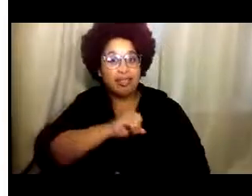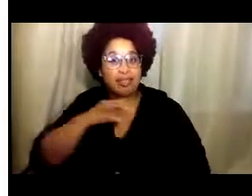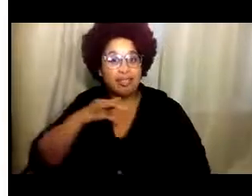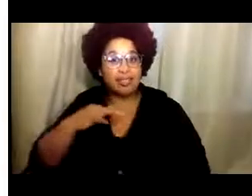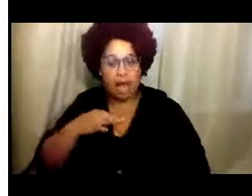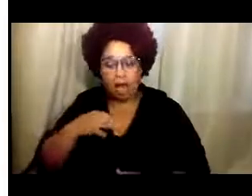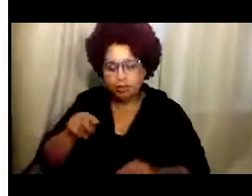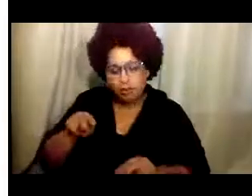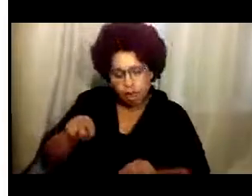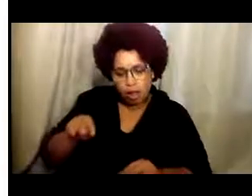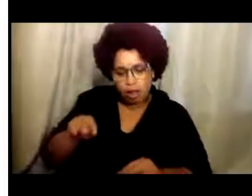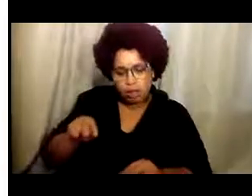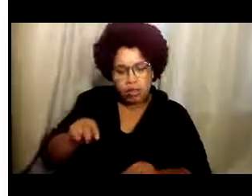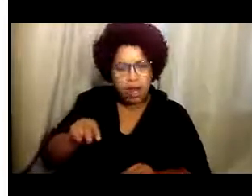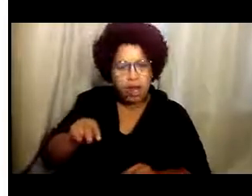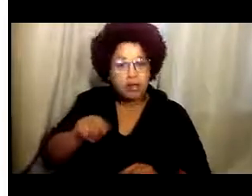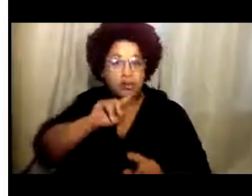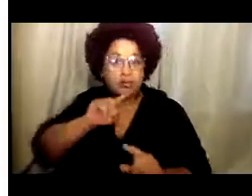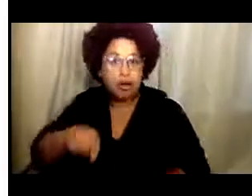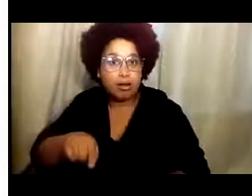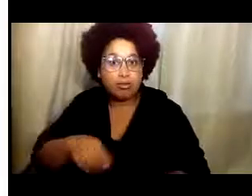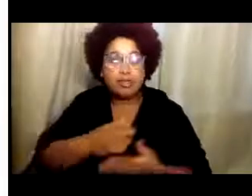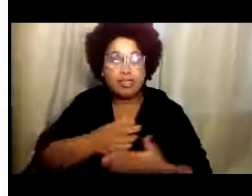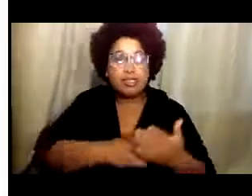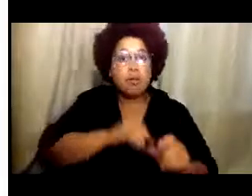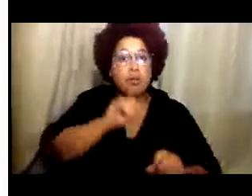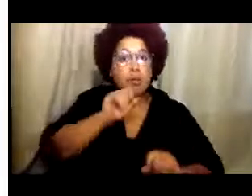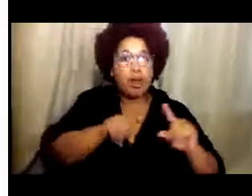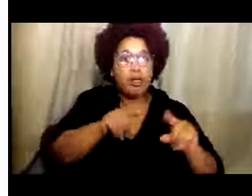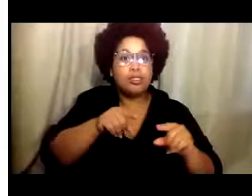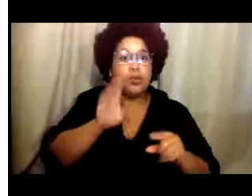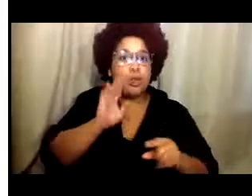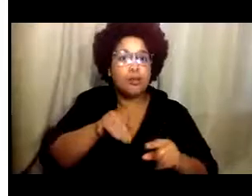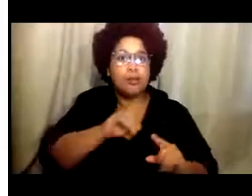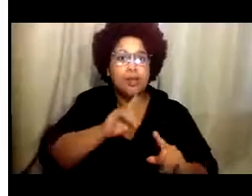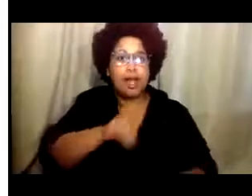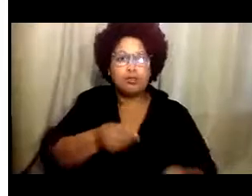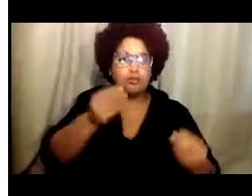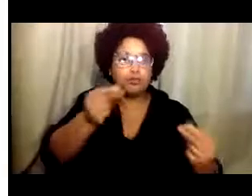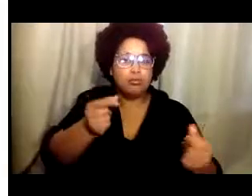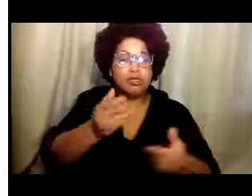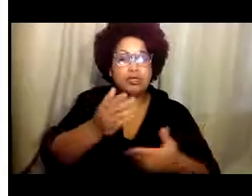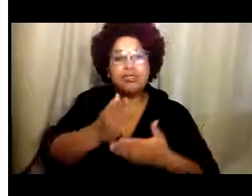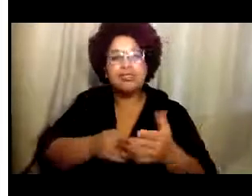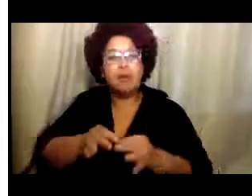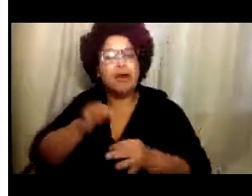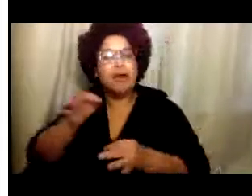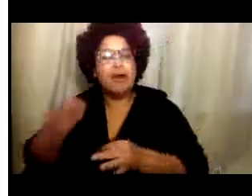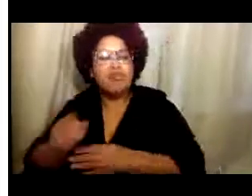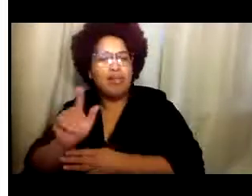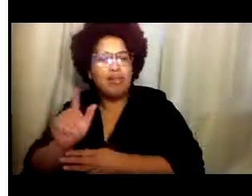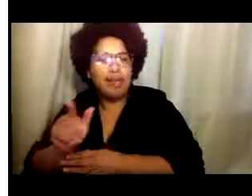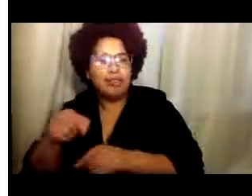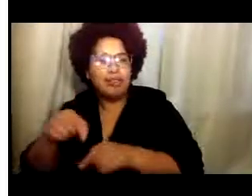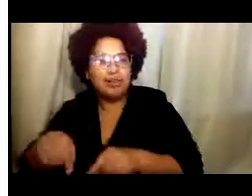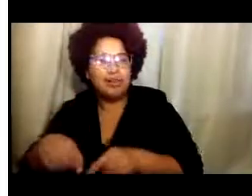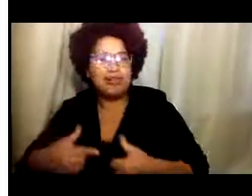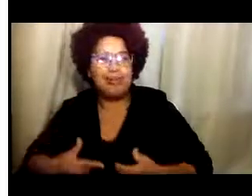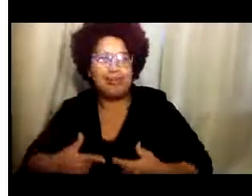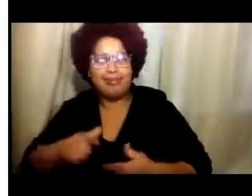as necessary. Some questions will be answered in real time. Some will be saved for the live Q&A at the